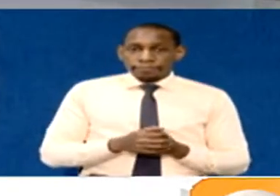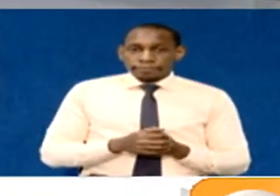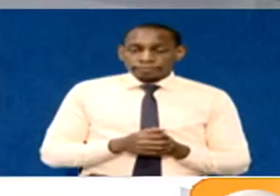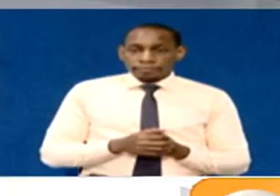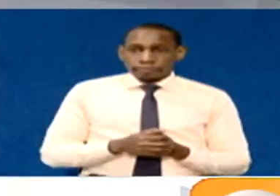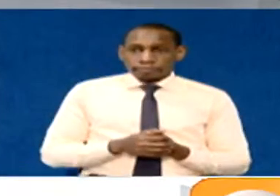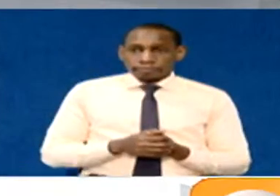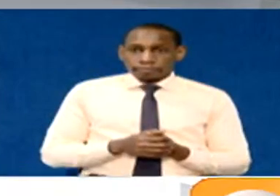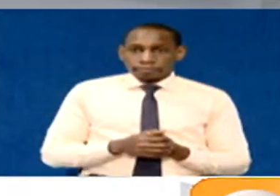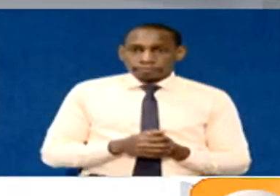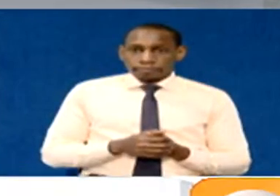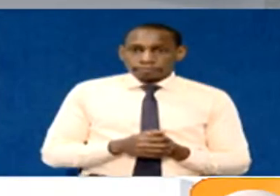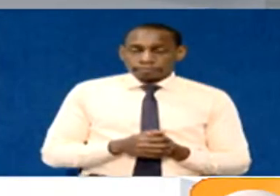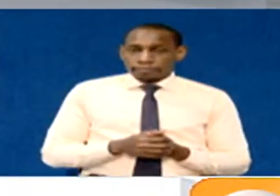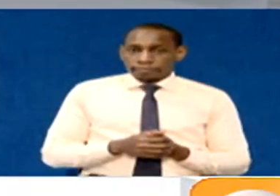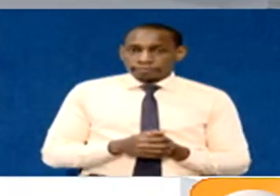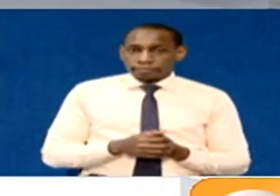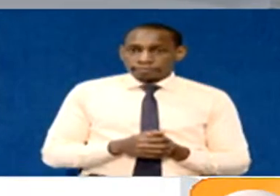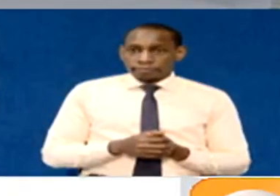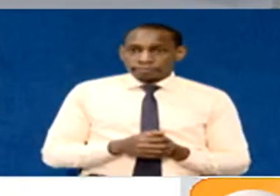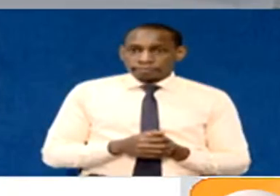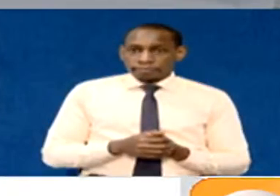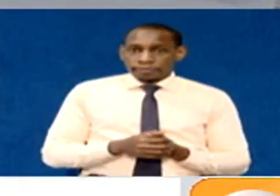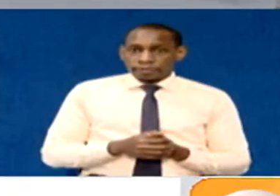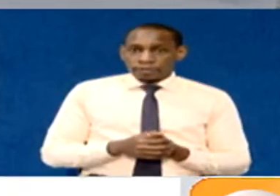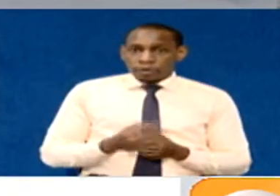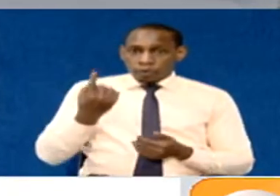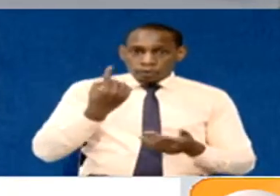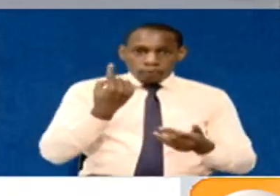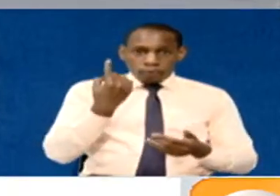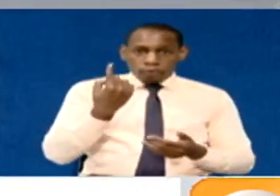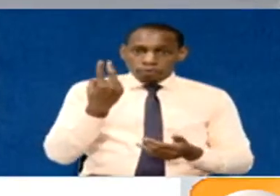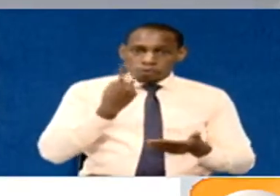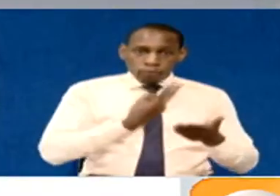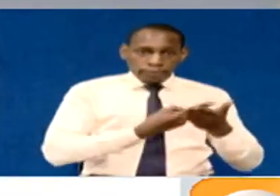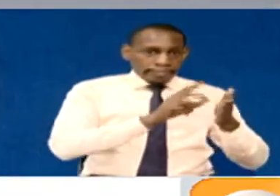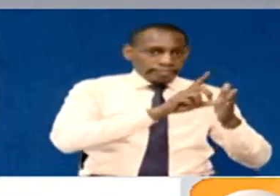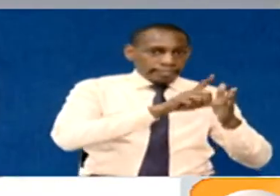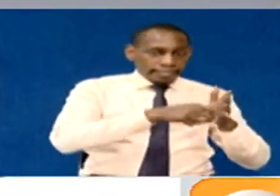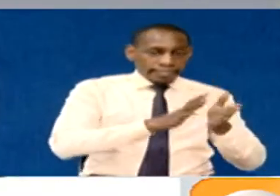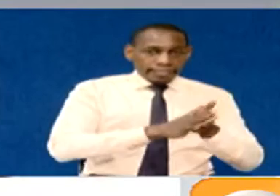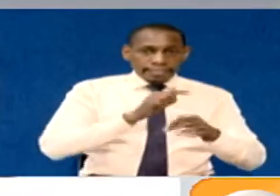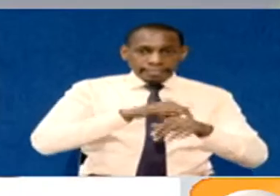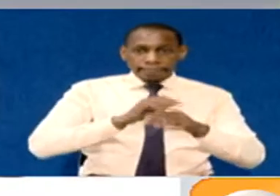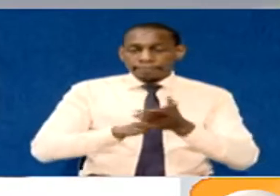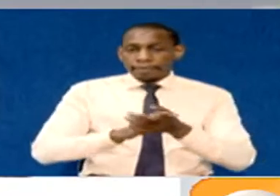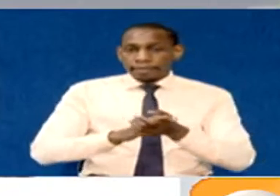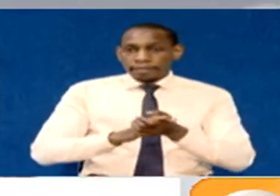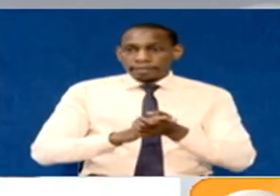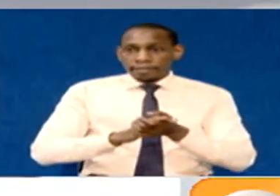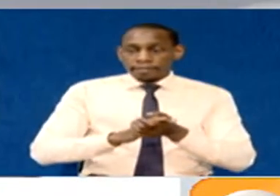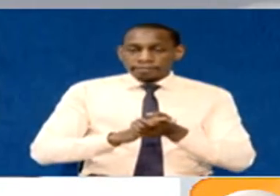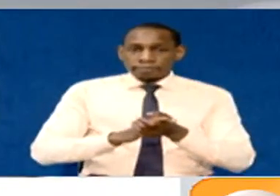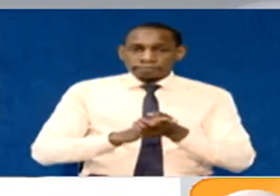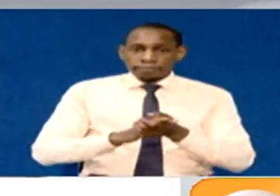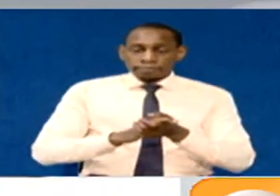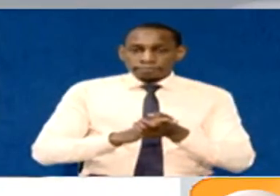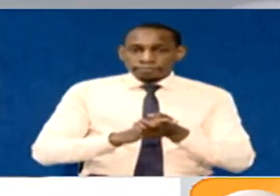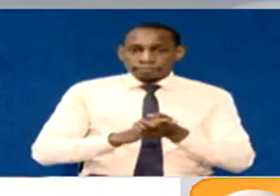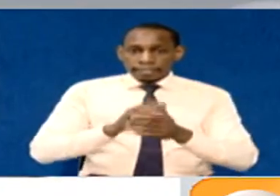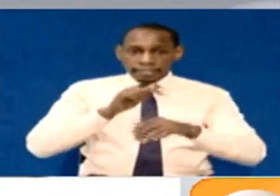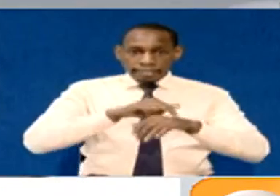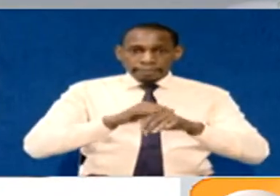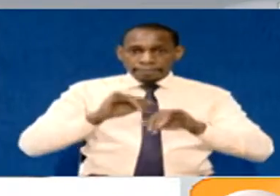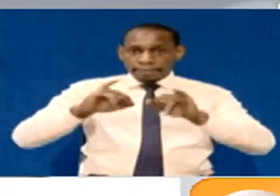And barely a week, or do I say 2 weeks into... Less than, actually. Into the term